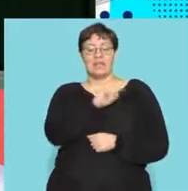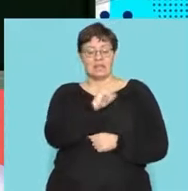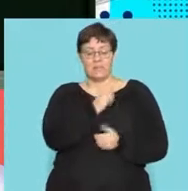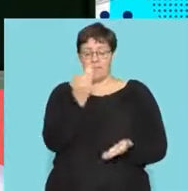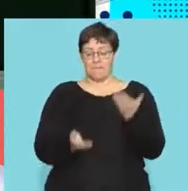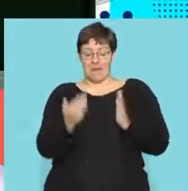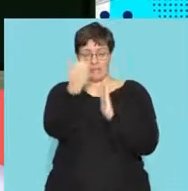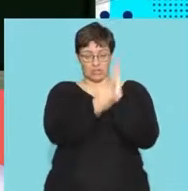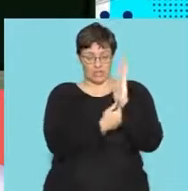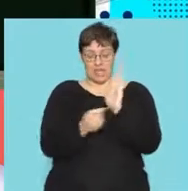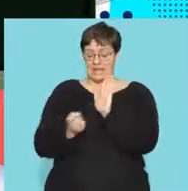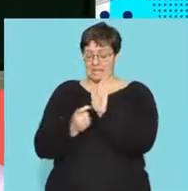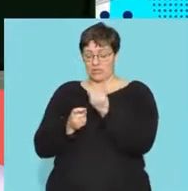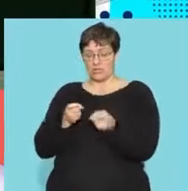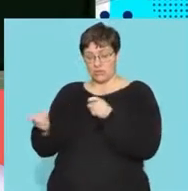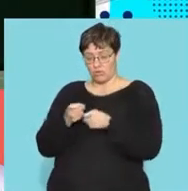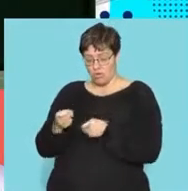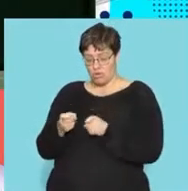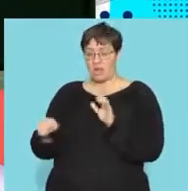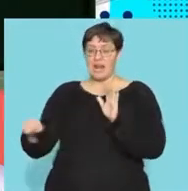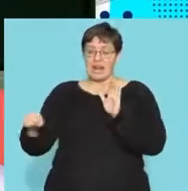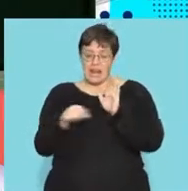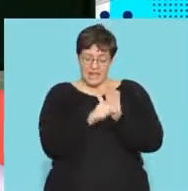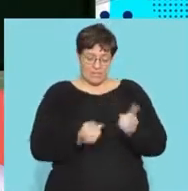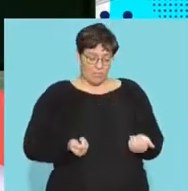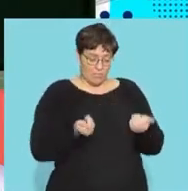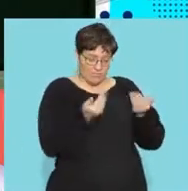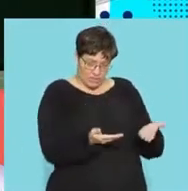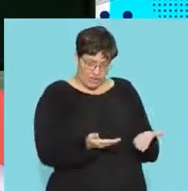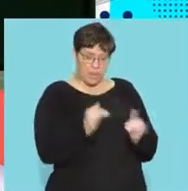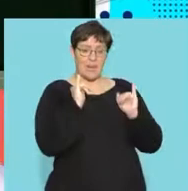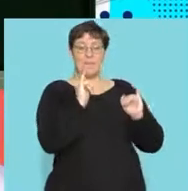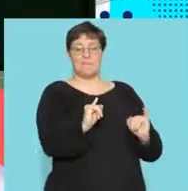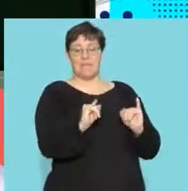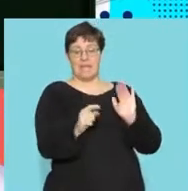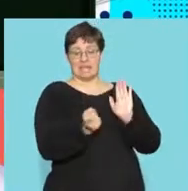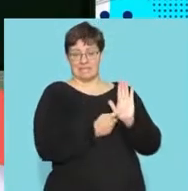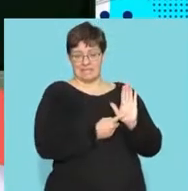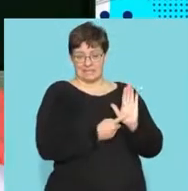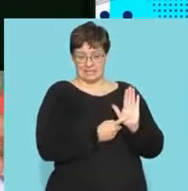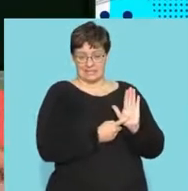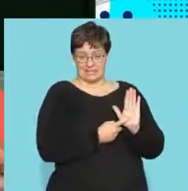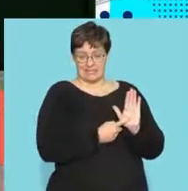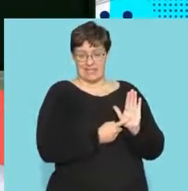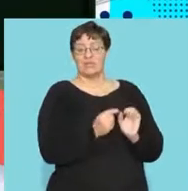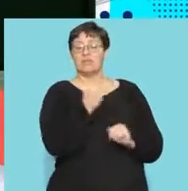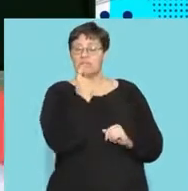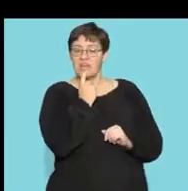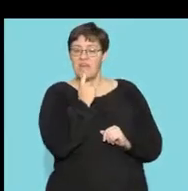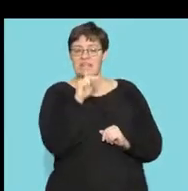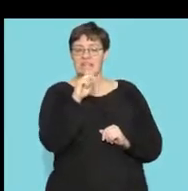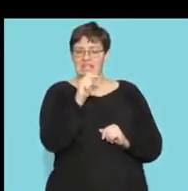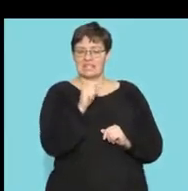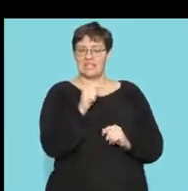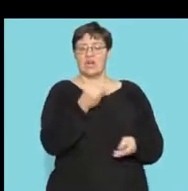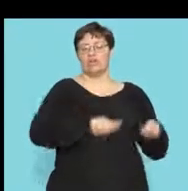say debtors control less provision for bad debts. And this then tells you your net trade debtors.